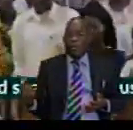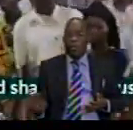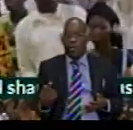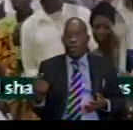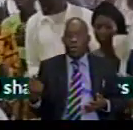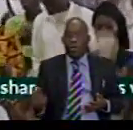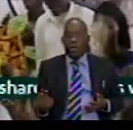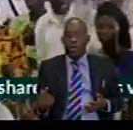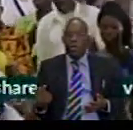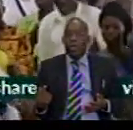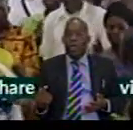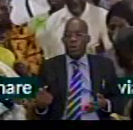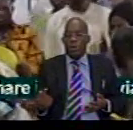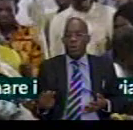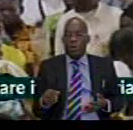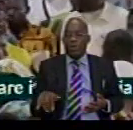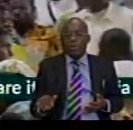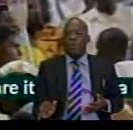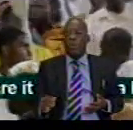fell?